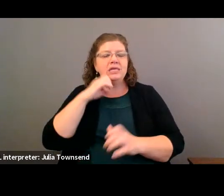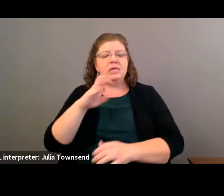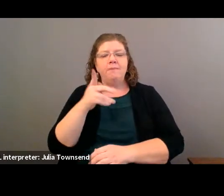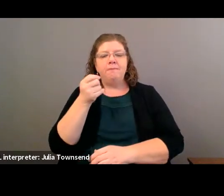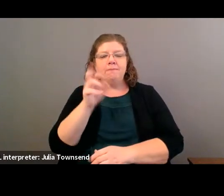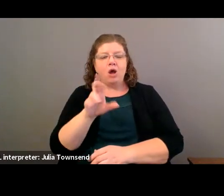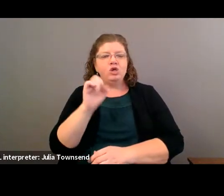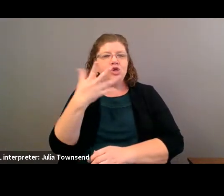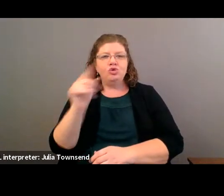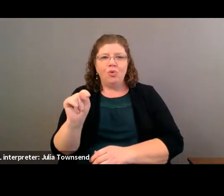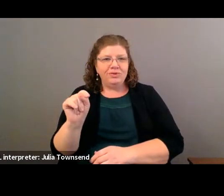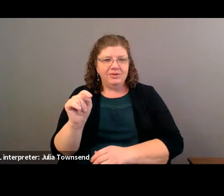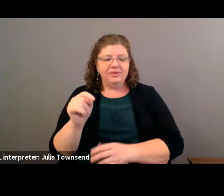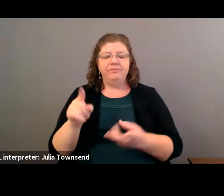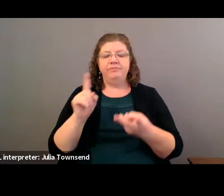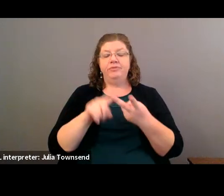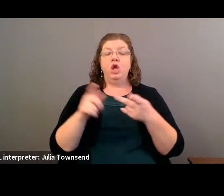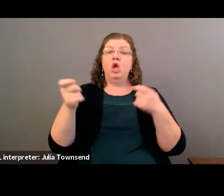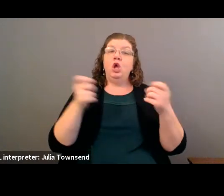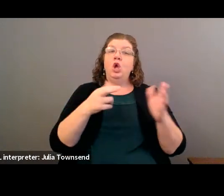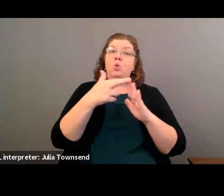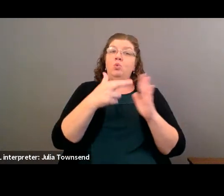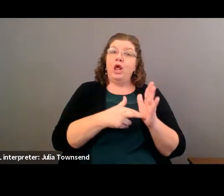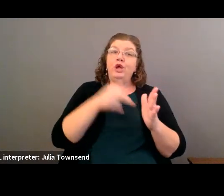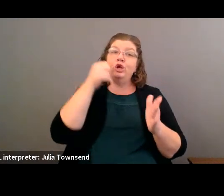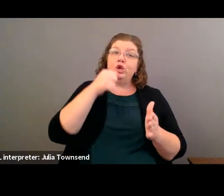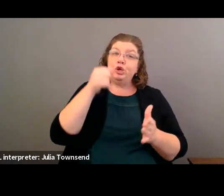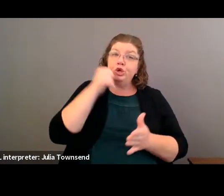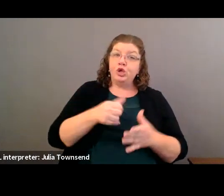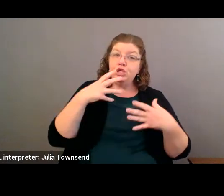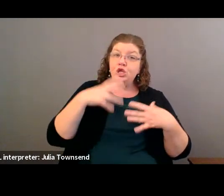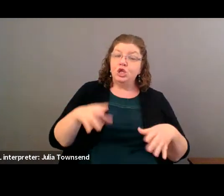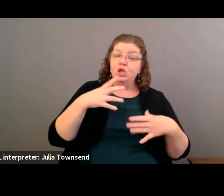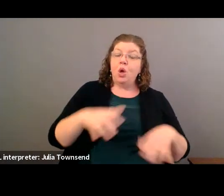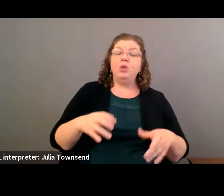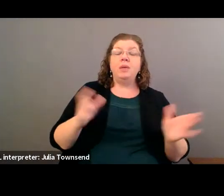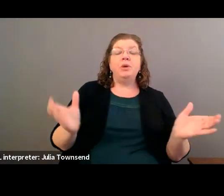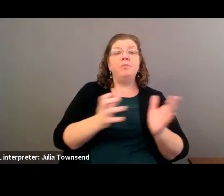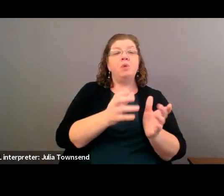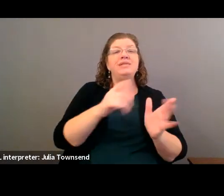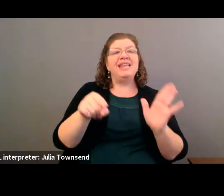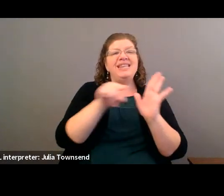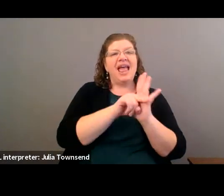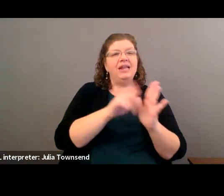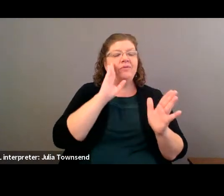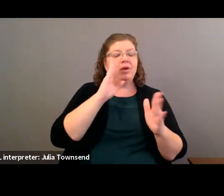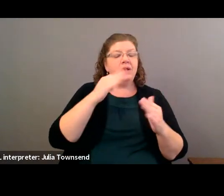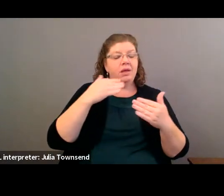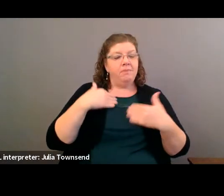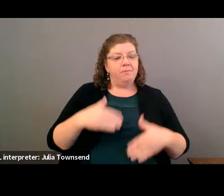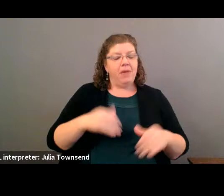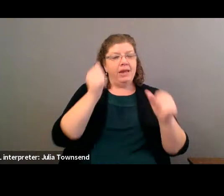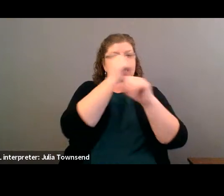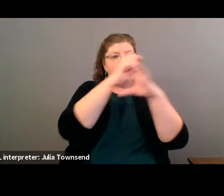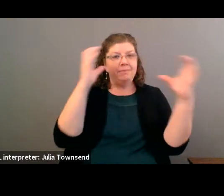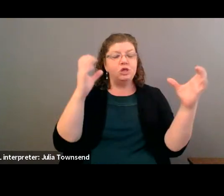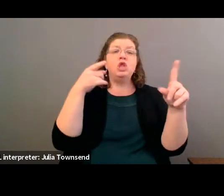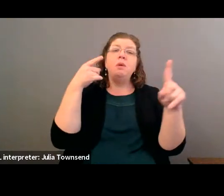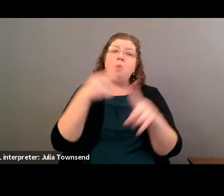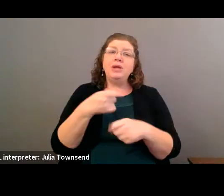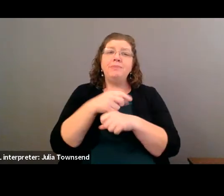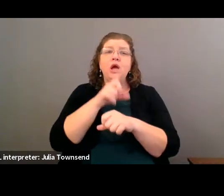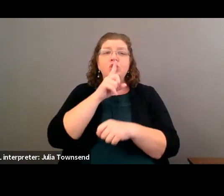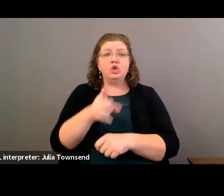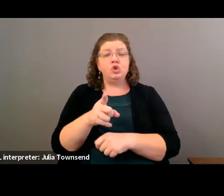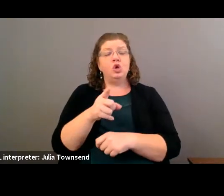Also, regulating girls' clothing promotes negative body image and slut shaming. We understand that the point of the dress code is to make sure that students are safe